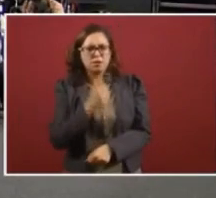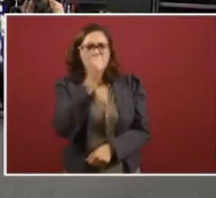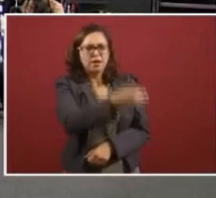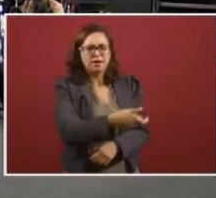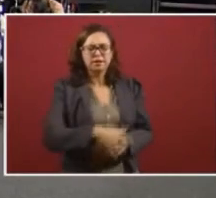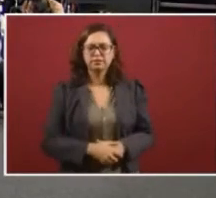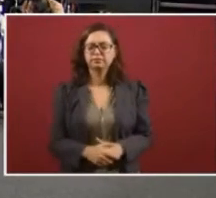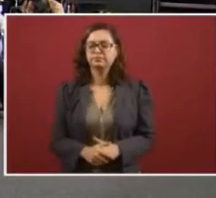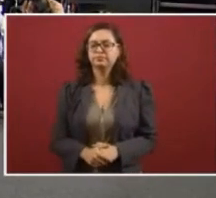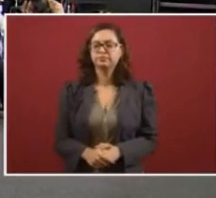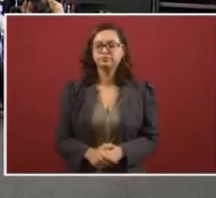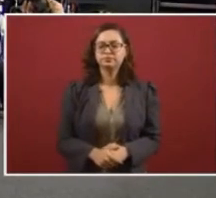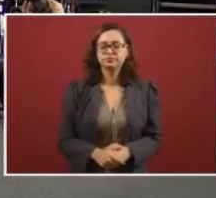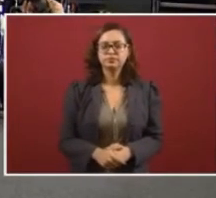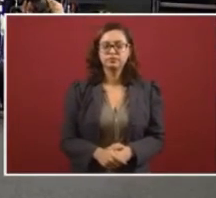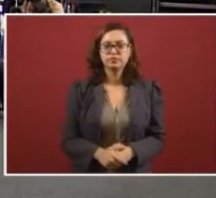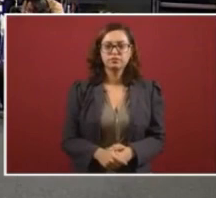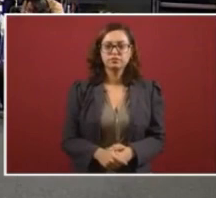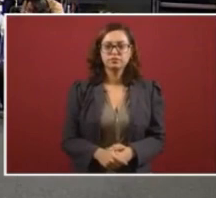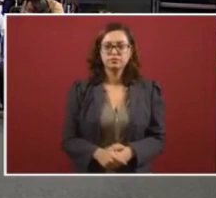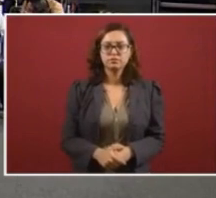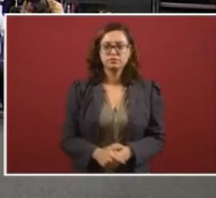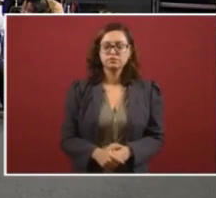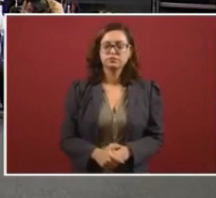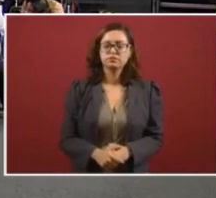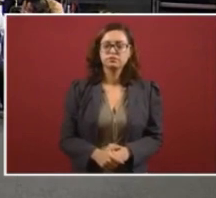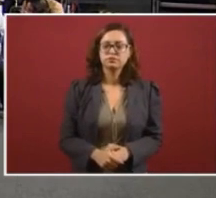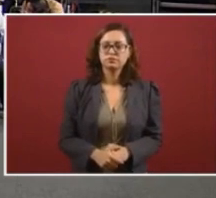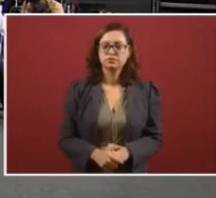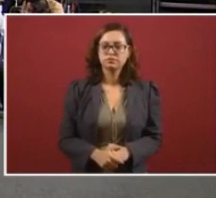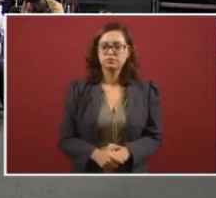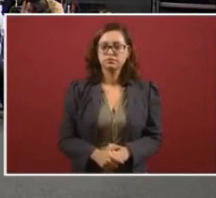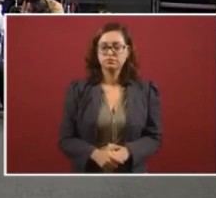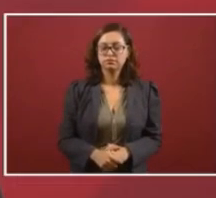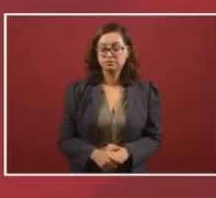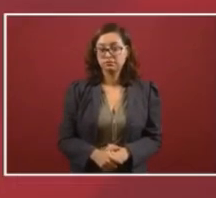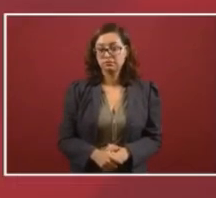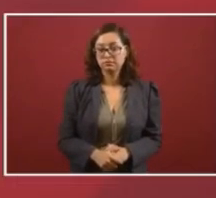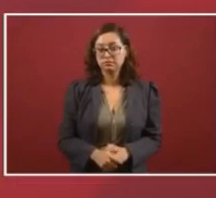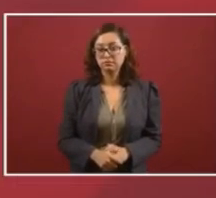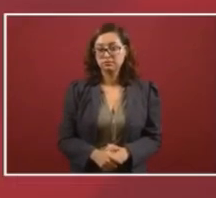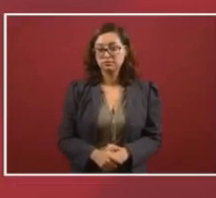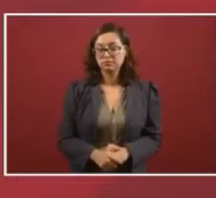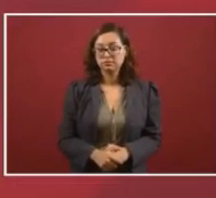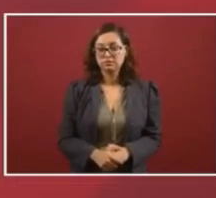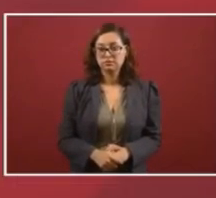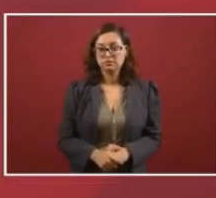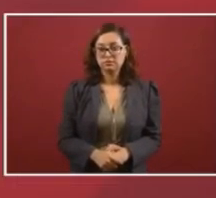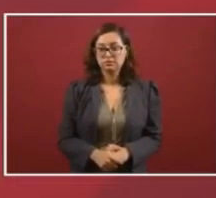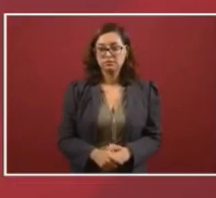So something about the payments that they agreed to.